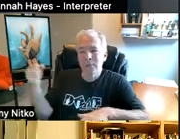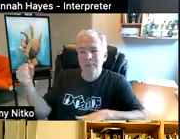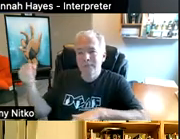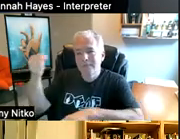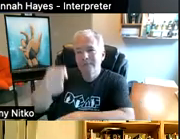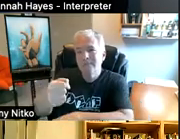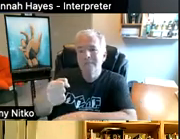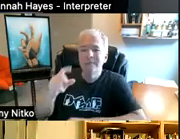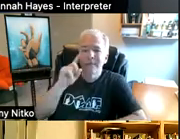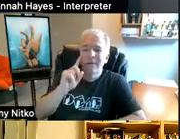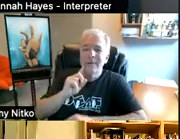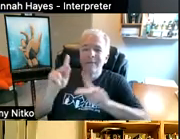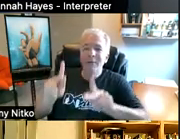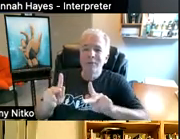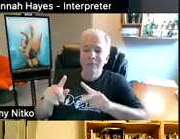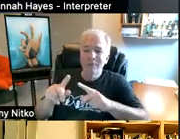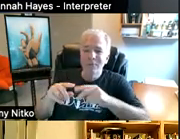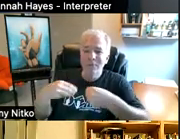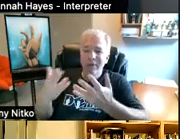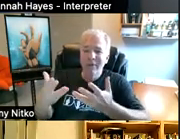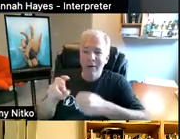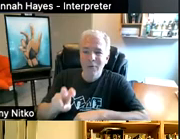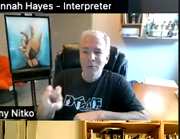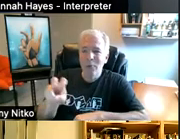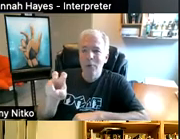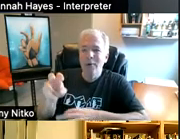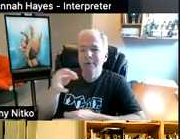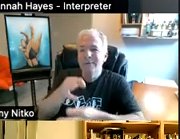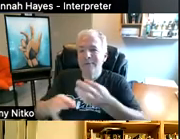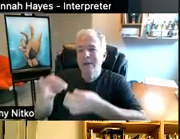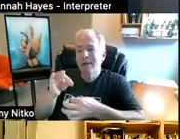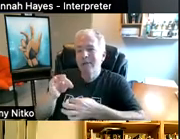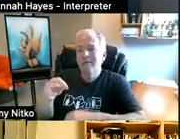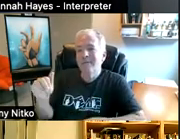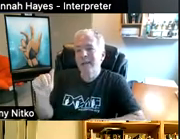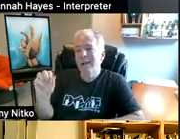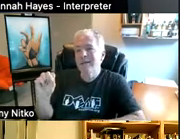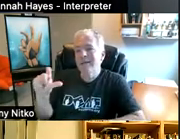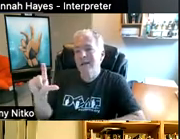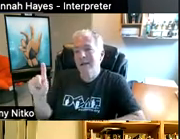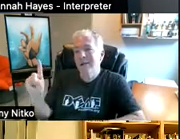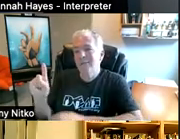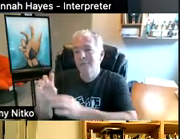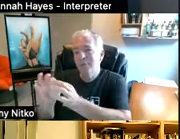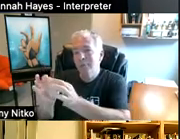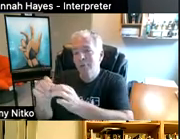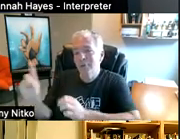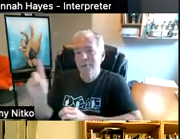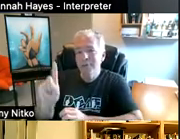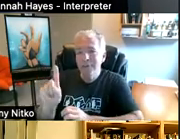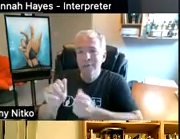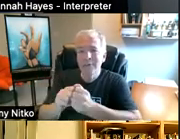different. We wanted to bring a deaf person in to provide the tour instead of just having